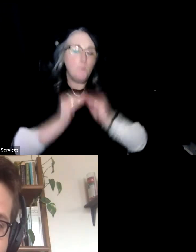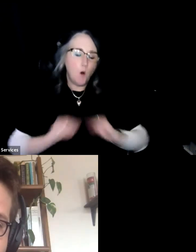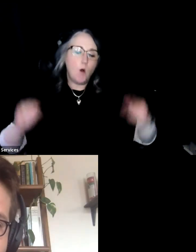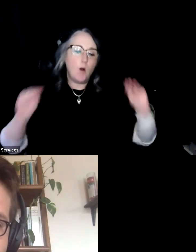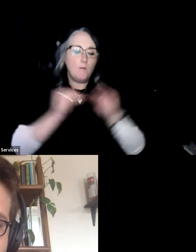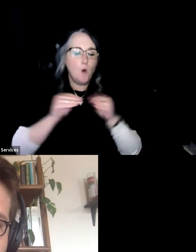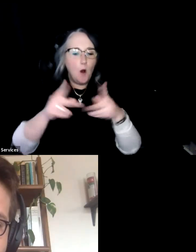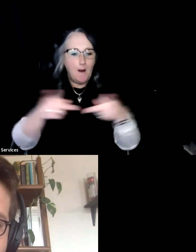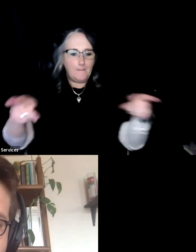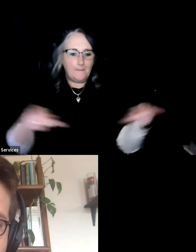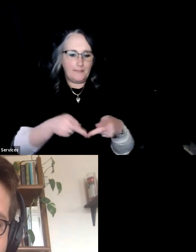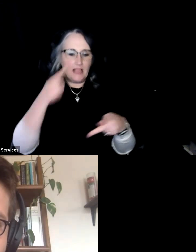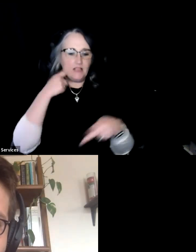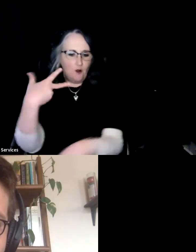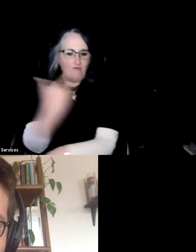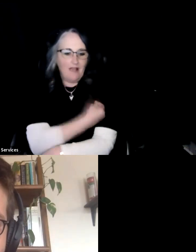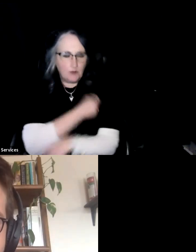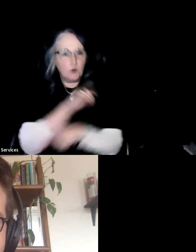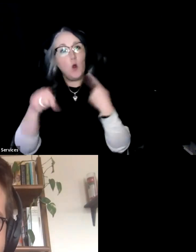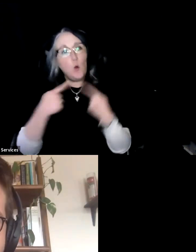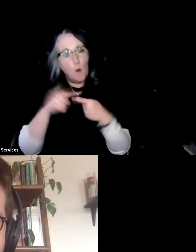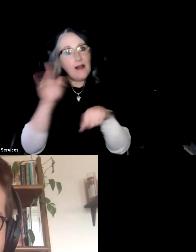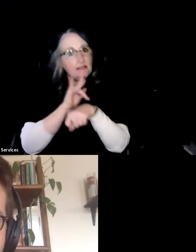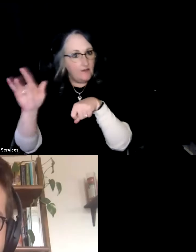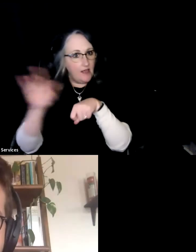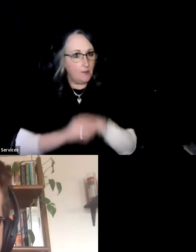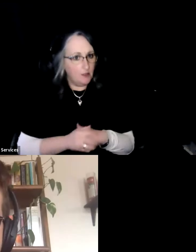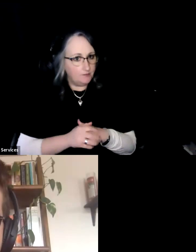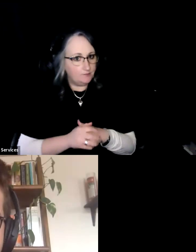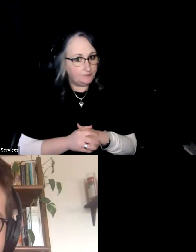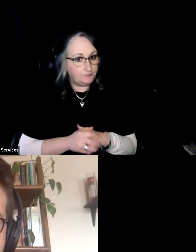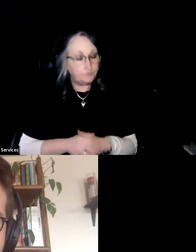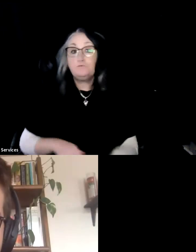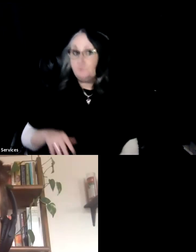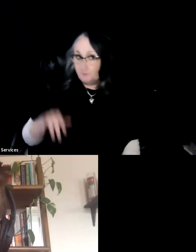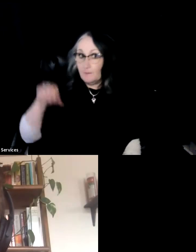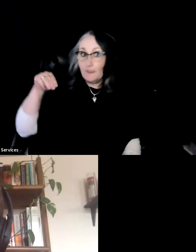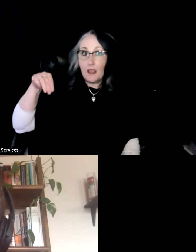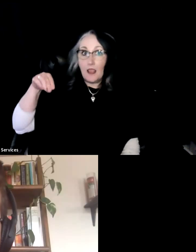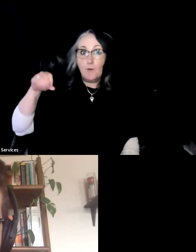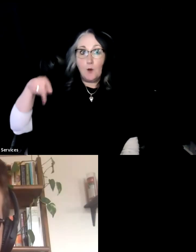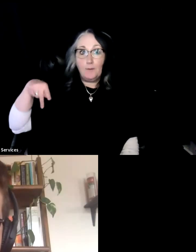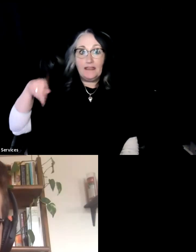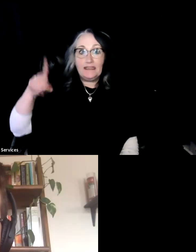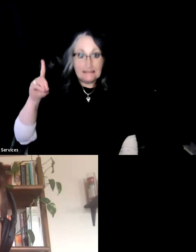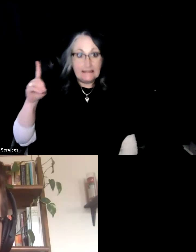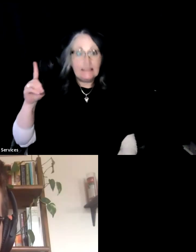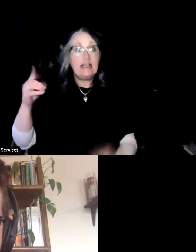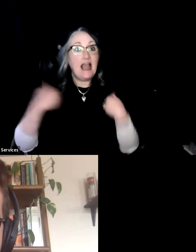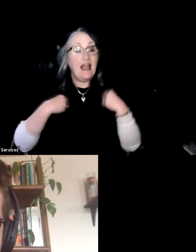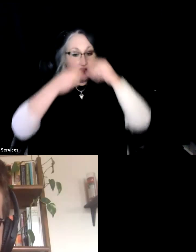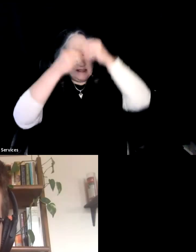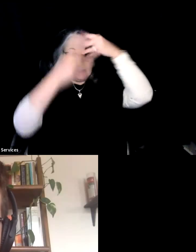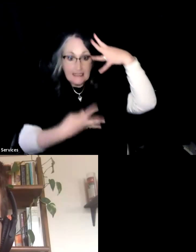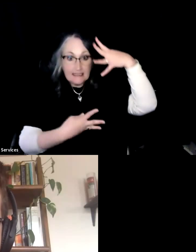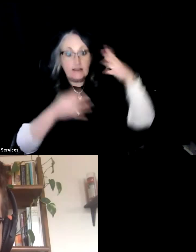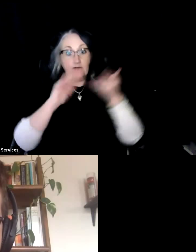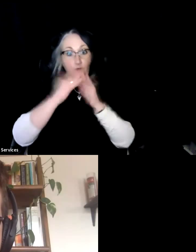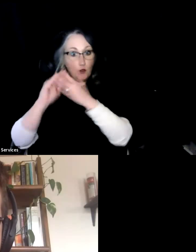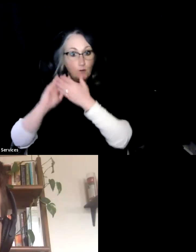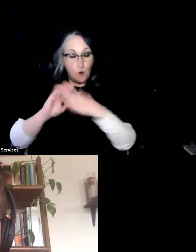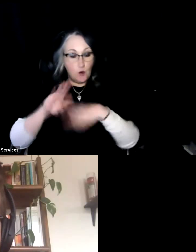as doses become available. And to add to that, MOPD does have a list of community-based organizations that we regularly work with that